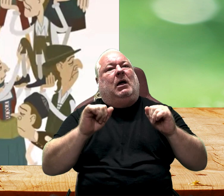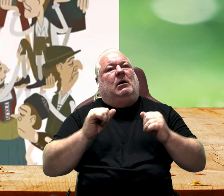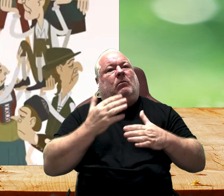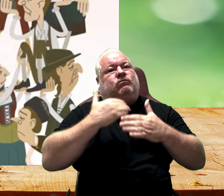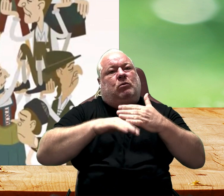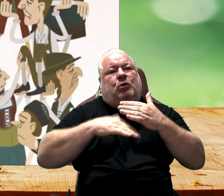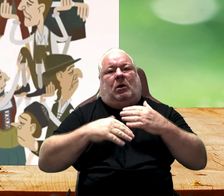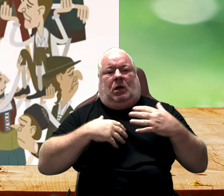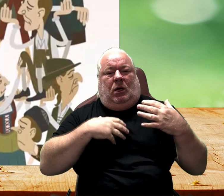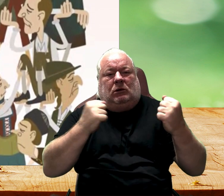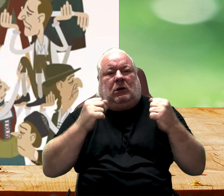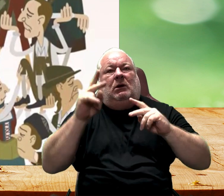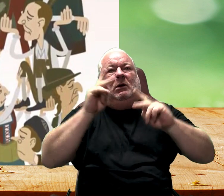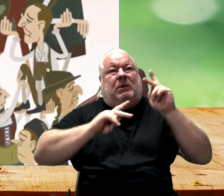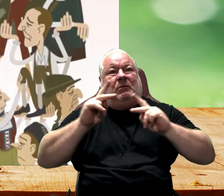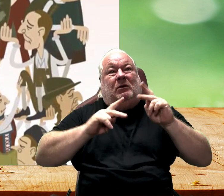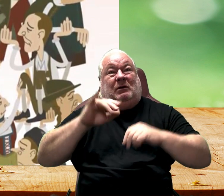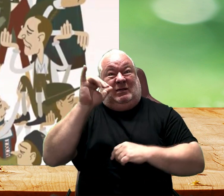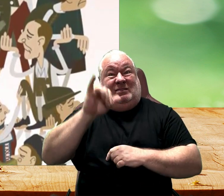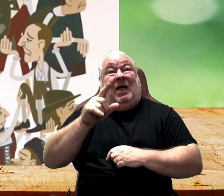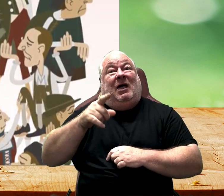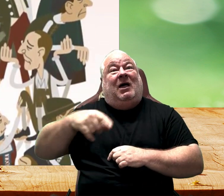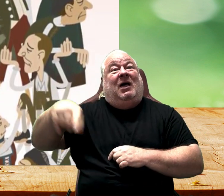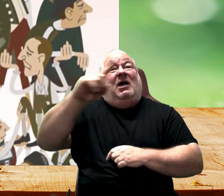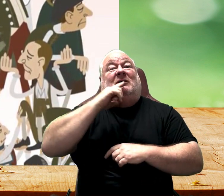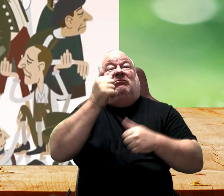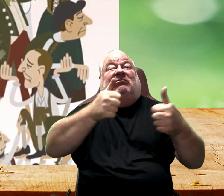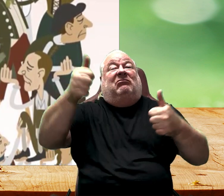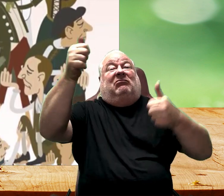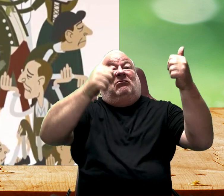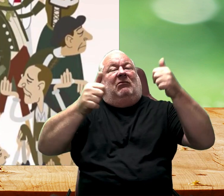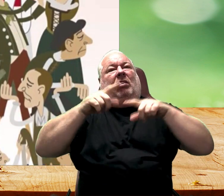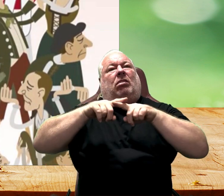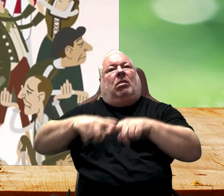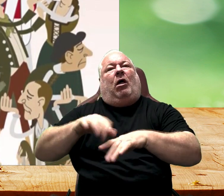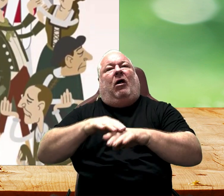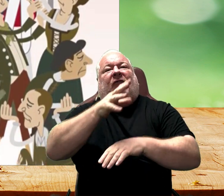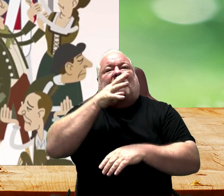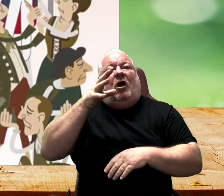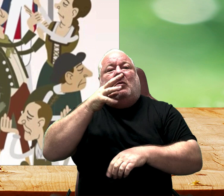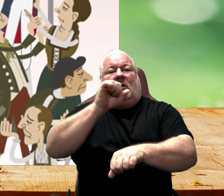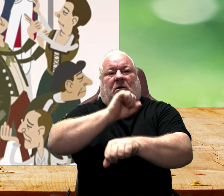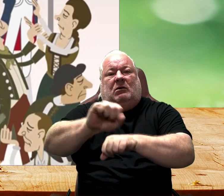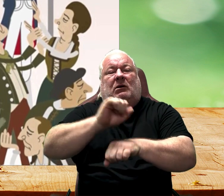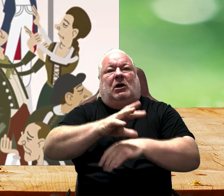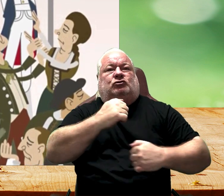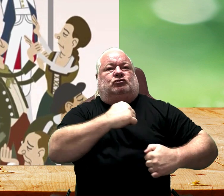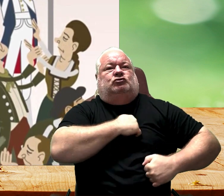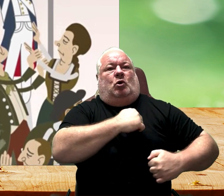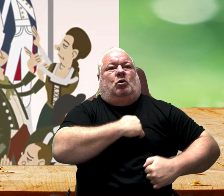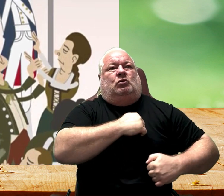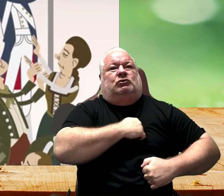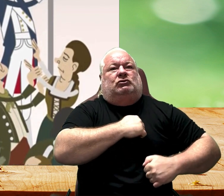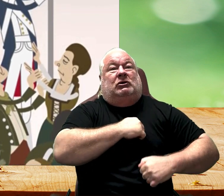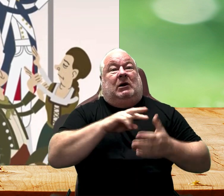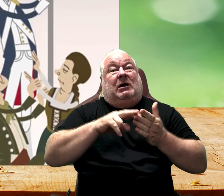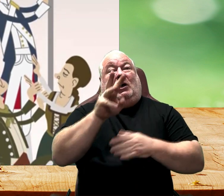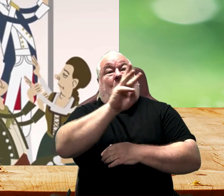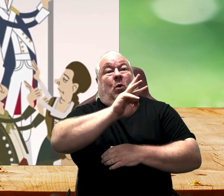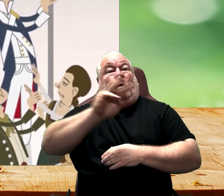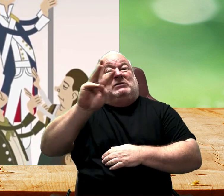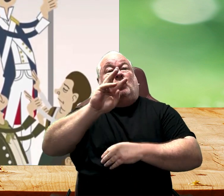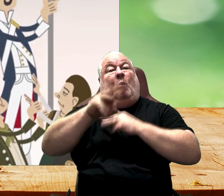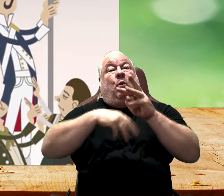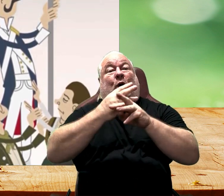the British, Dutch, and German empires rose on the backs of the growing groups of farmers, laborers, and soldiers,